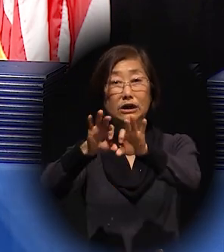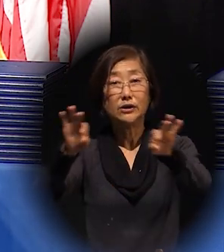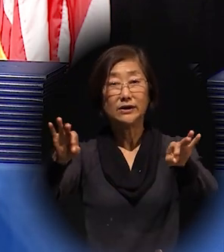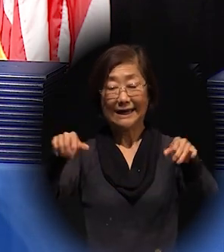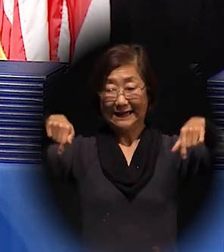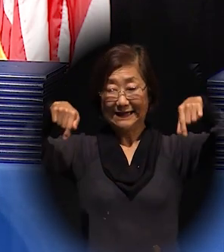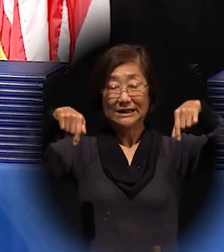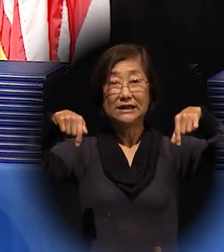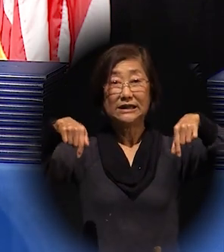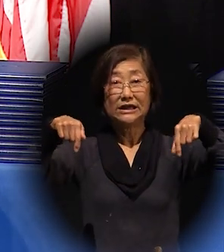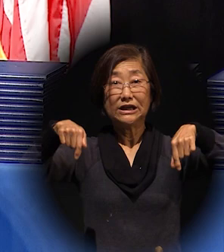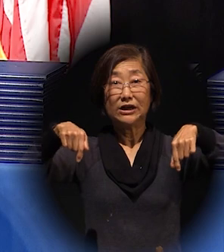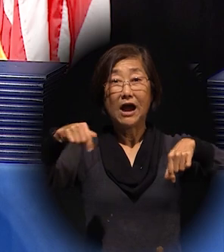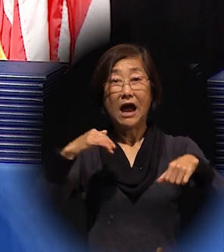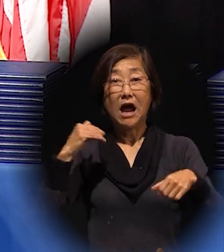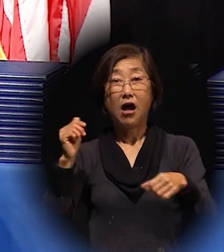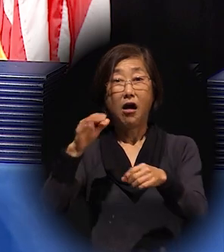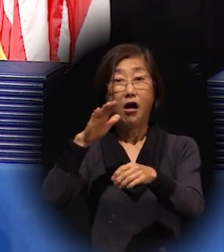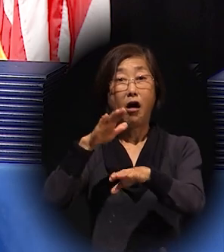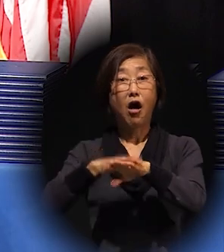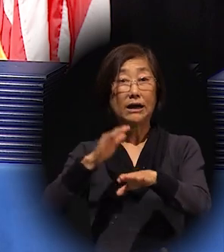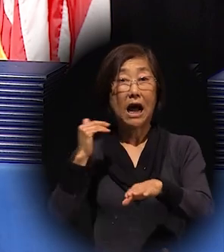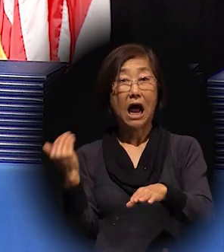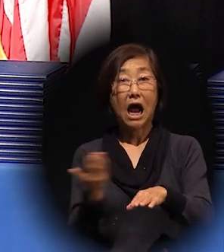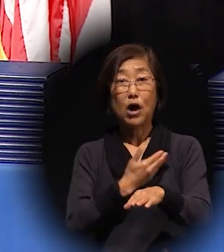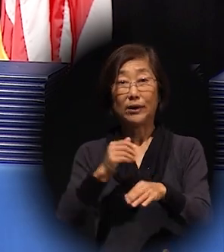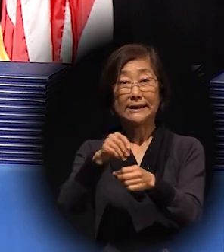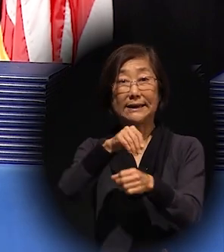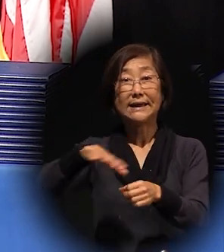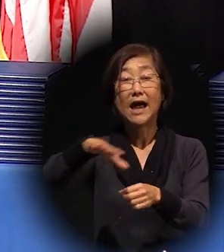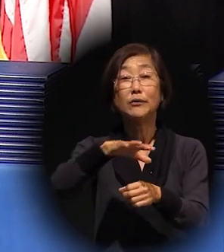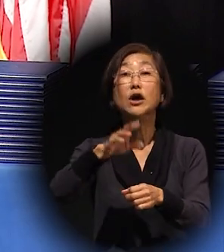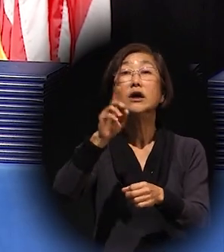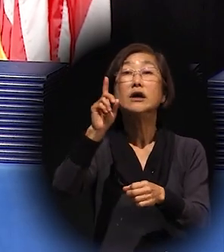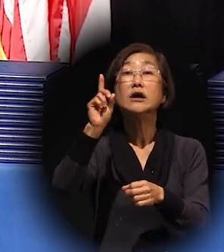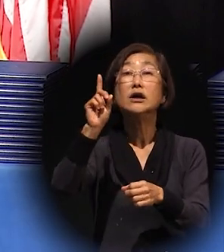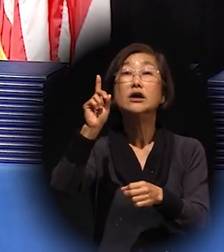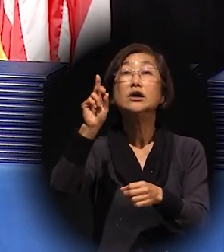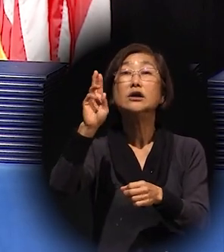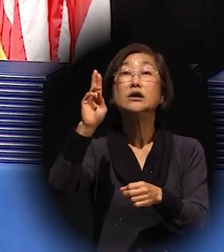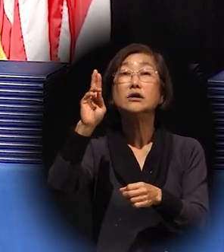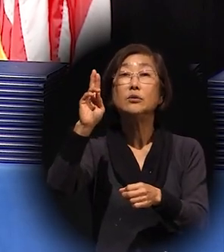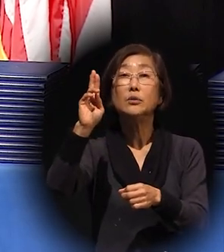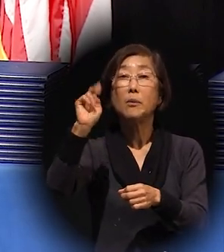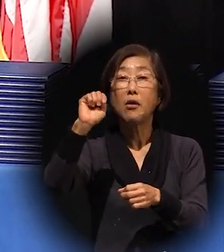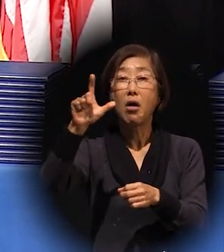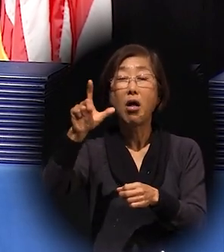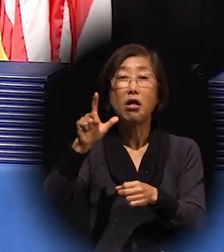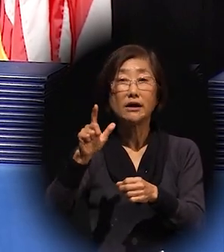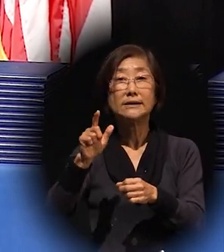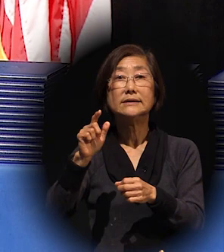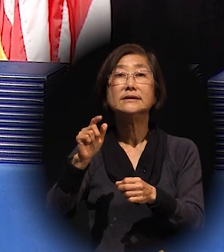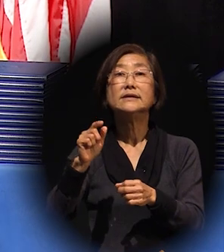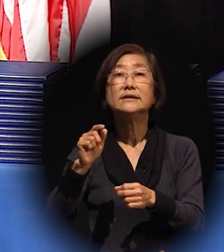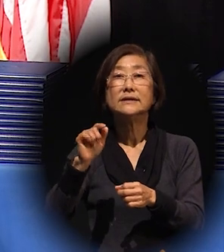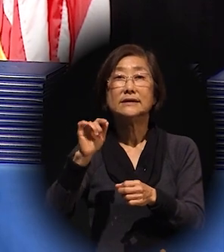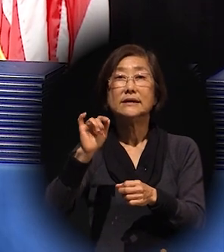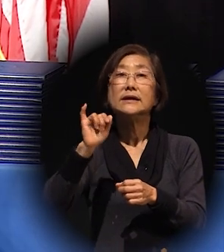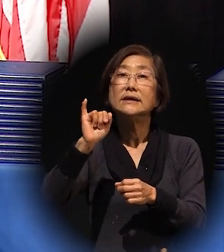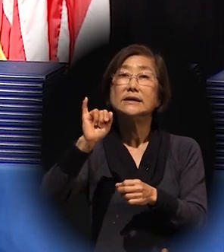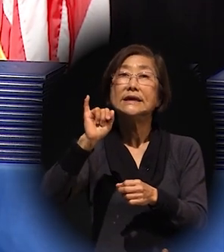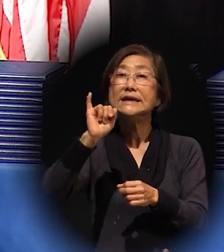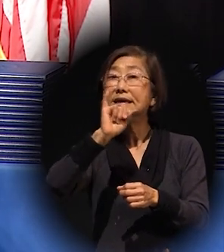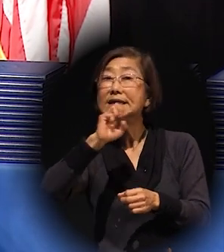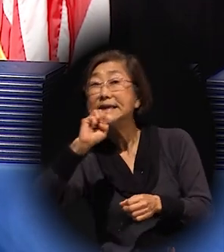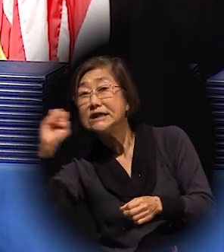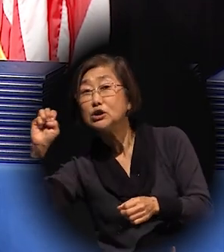degree right here on our campus, DuPaul University, Eastern